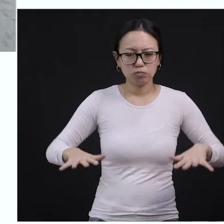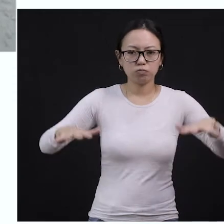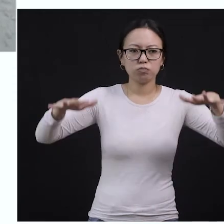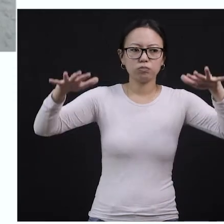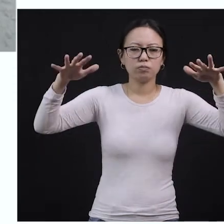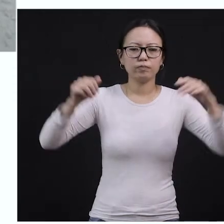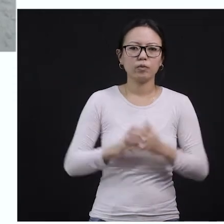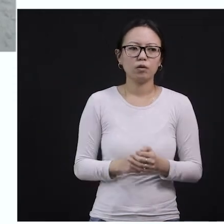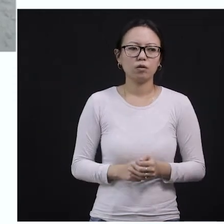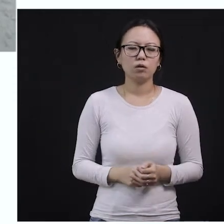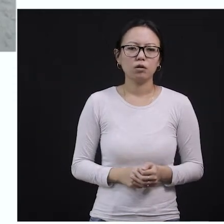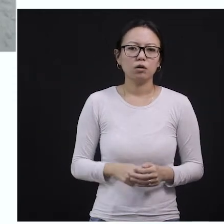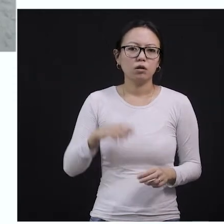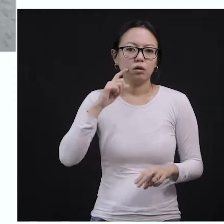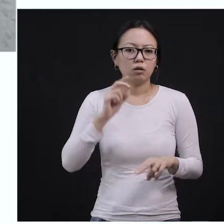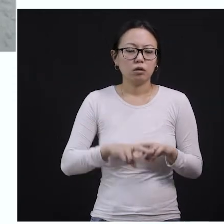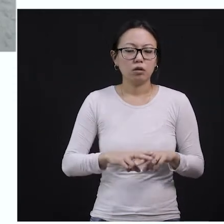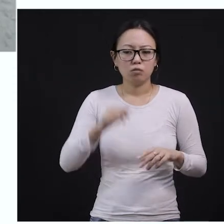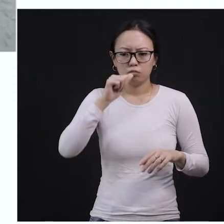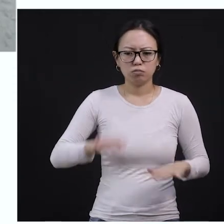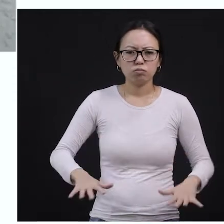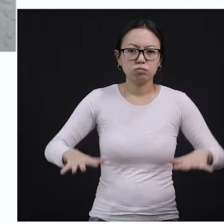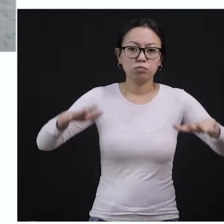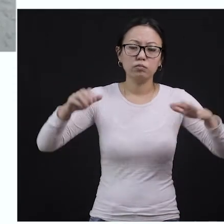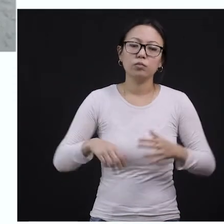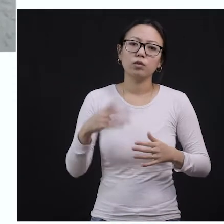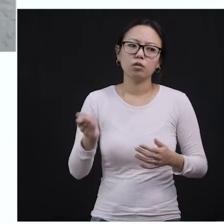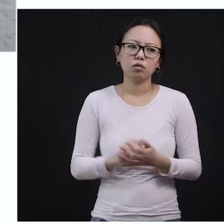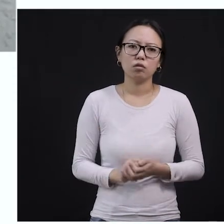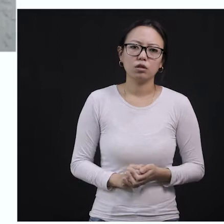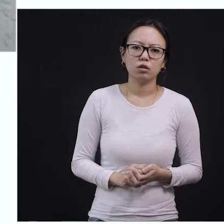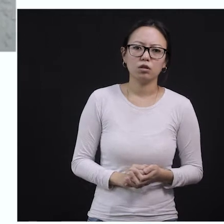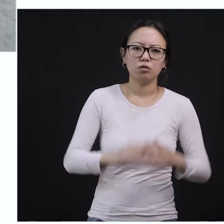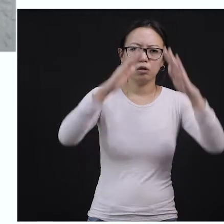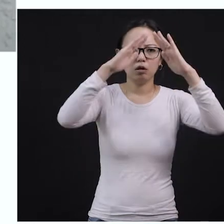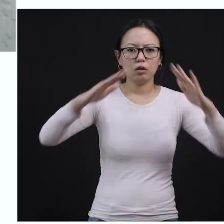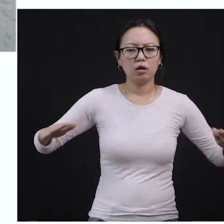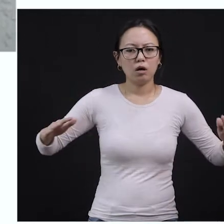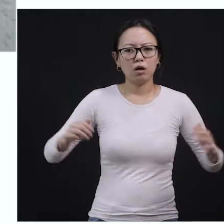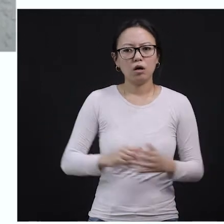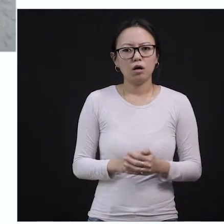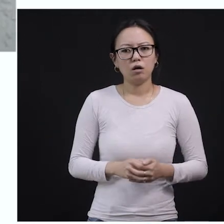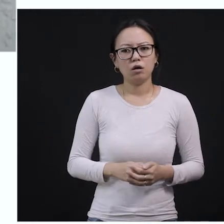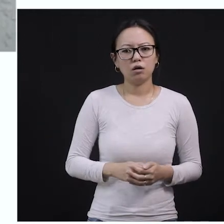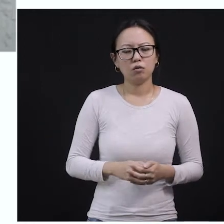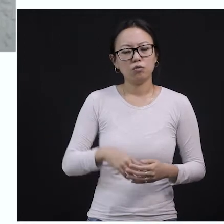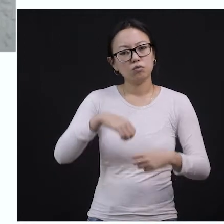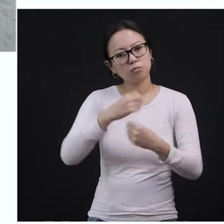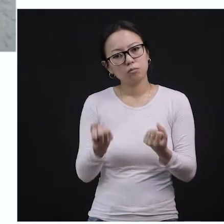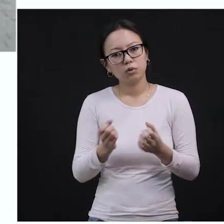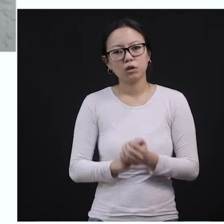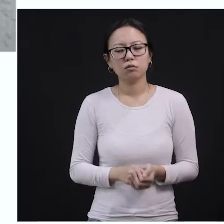it causes heavy damages, and it also washes off the houses, and people get drowned, people